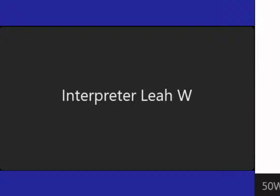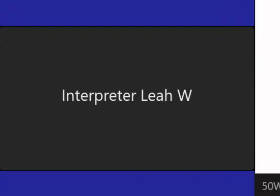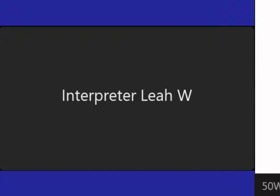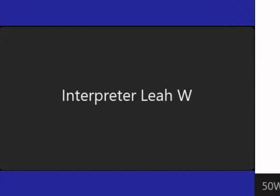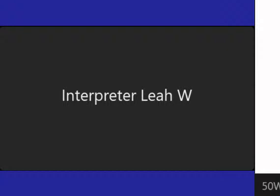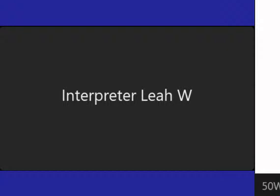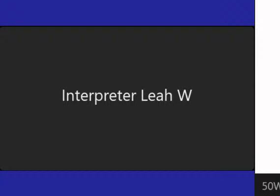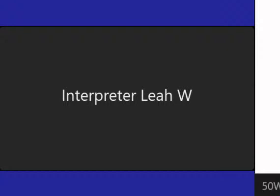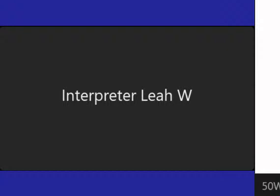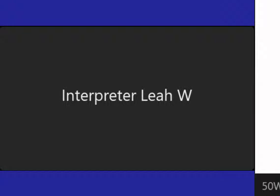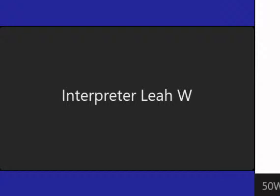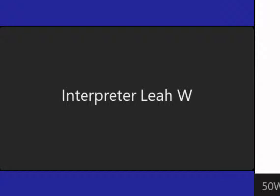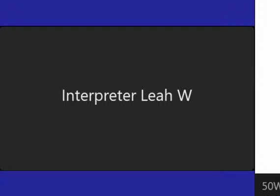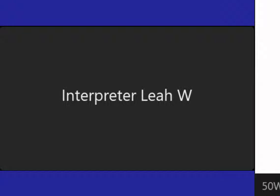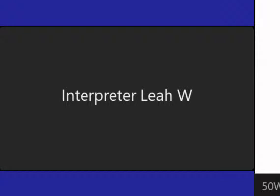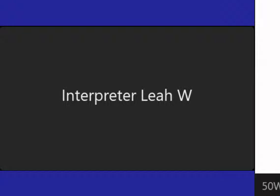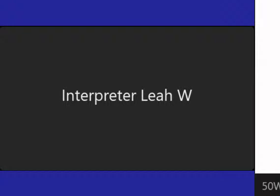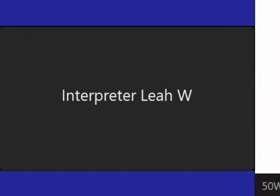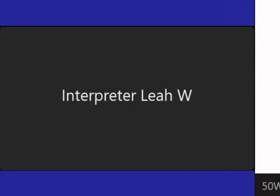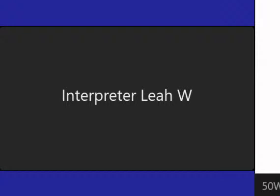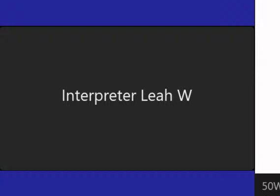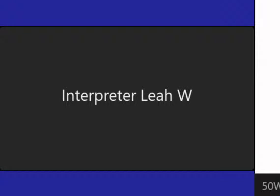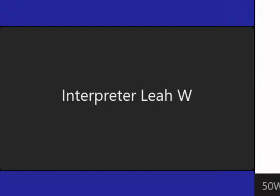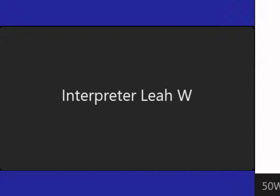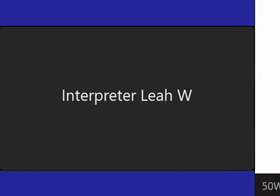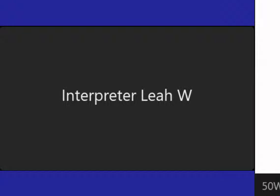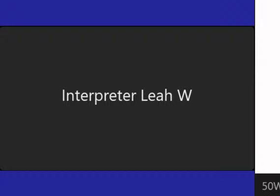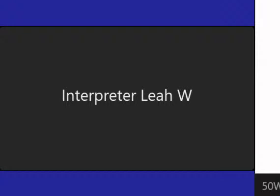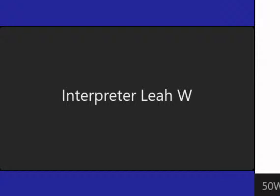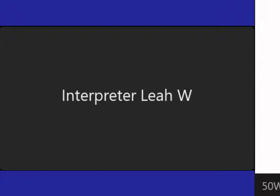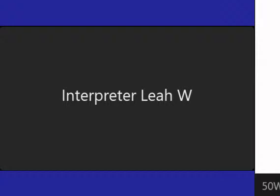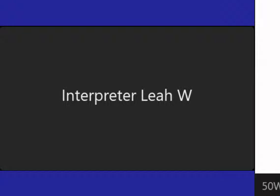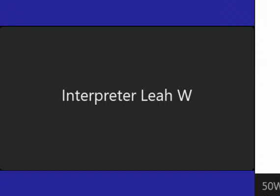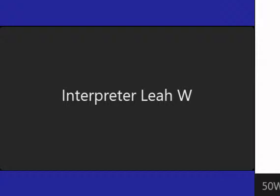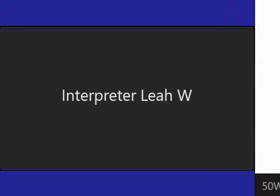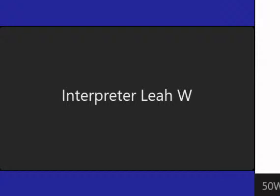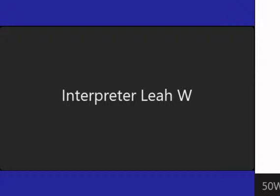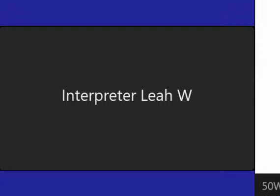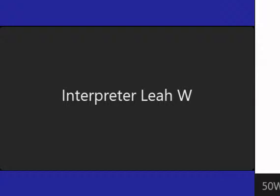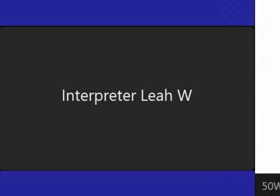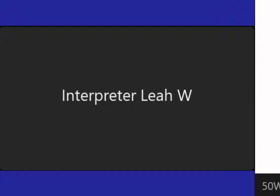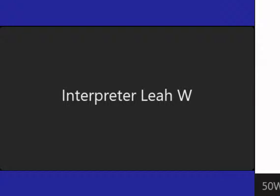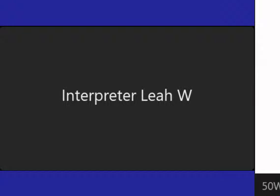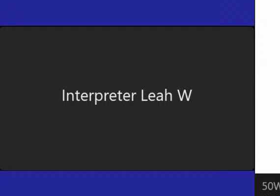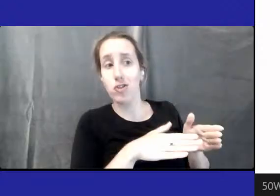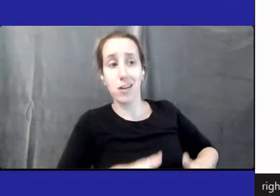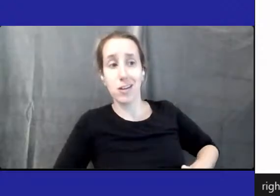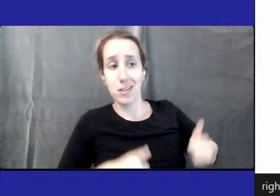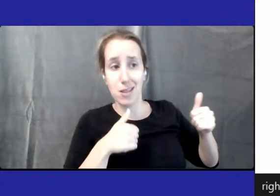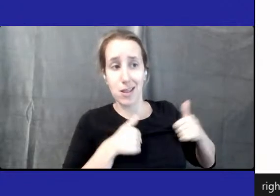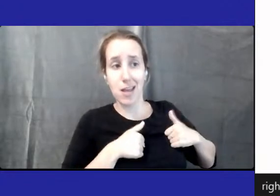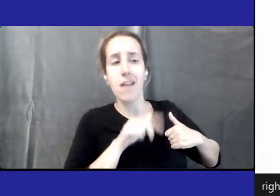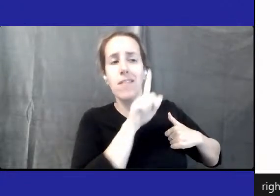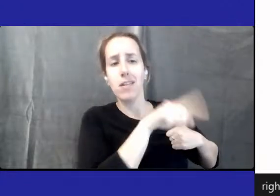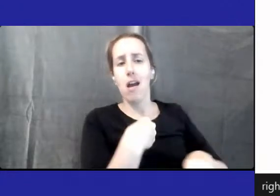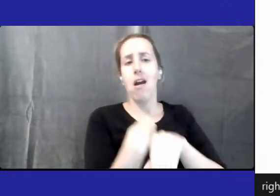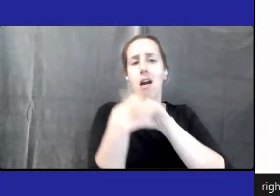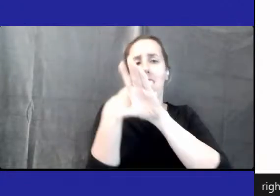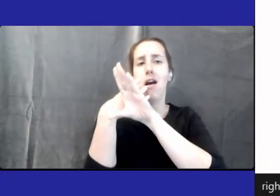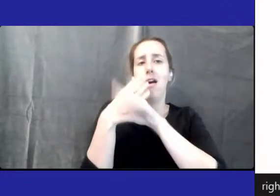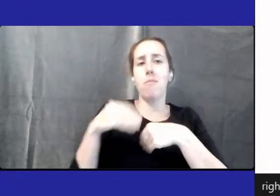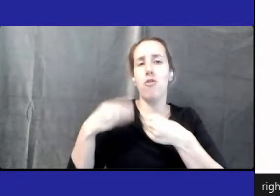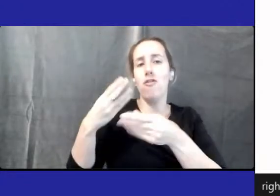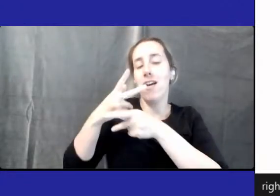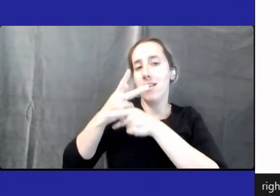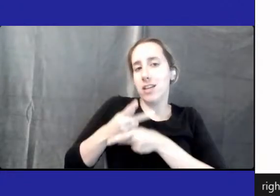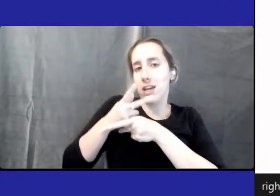care regardless of where the specialist is. Yeah. All right, Donnie, I'm sorry I interrupted you. No worries, and that's the That's same good. thing That's we've